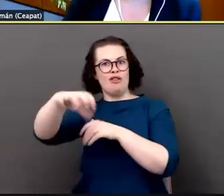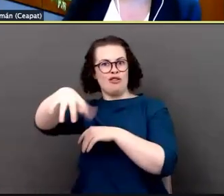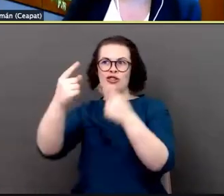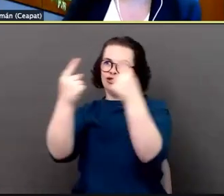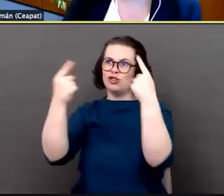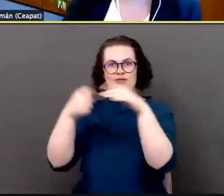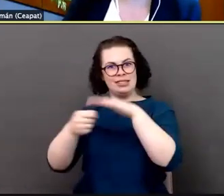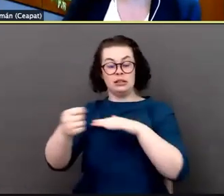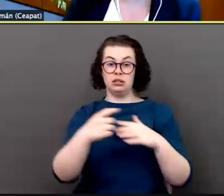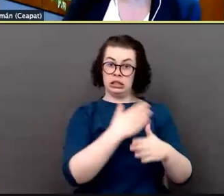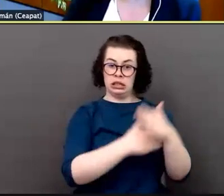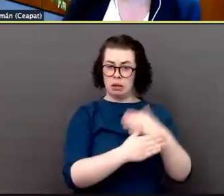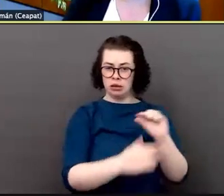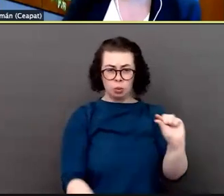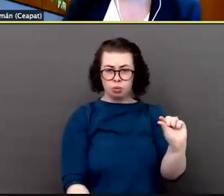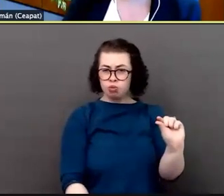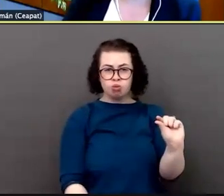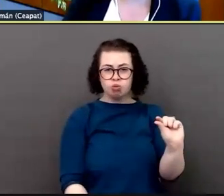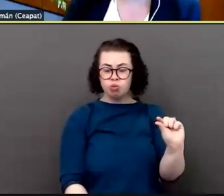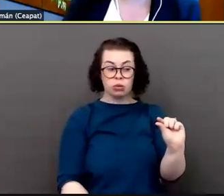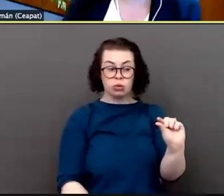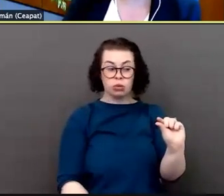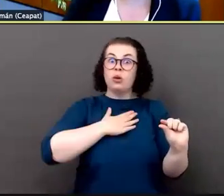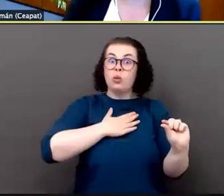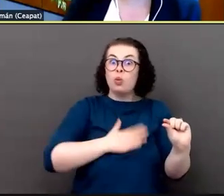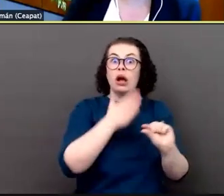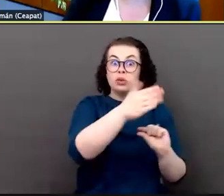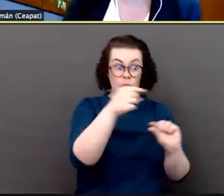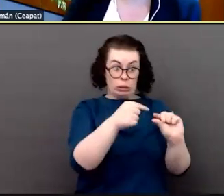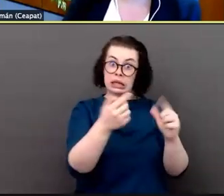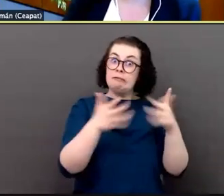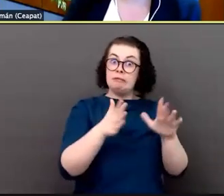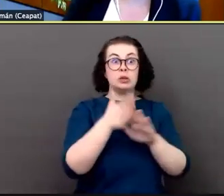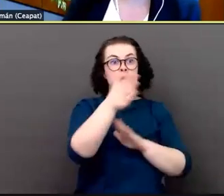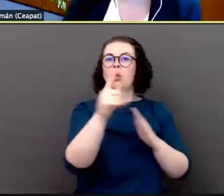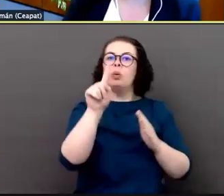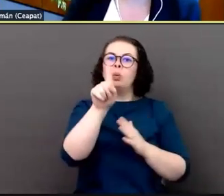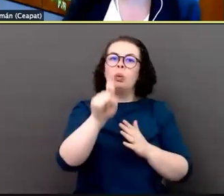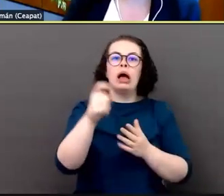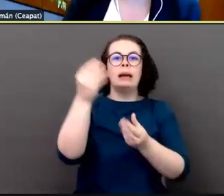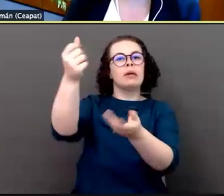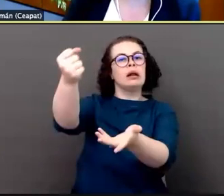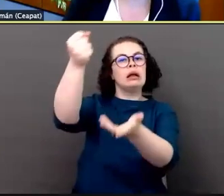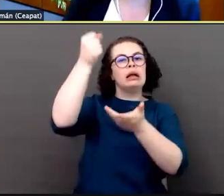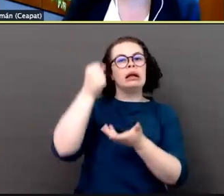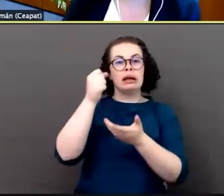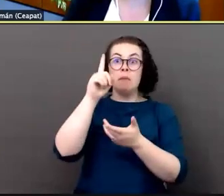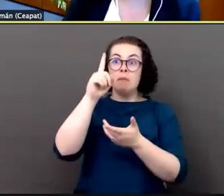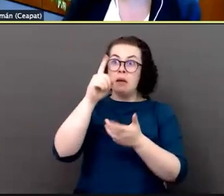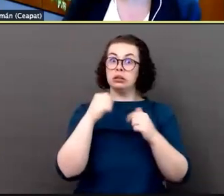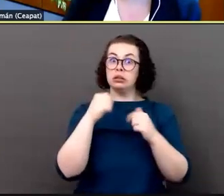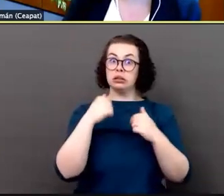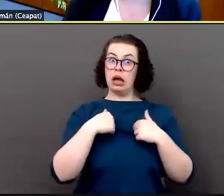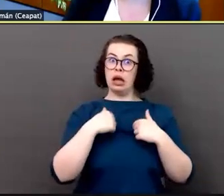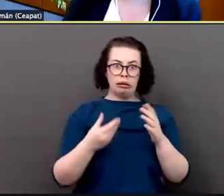a scholarship with a higher economic endowment to solve the lack of accessibility in